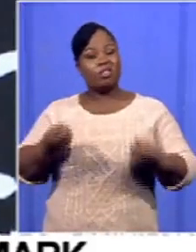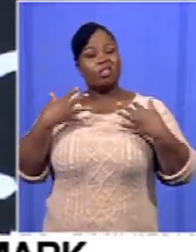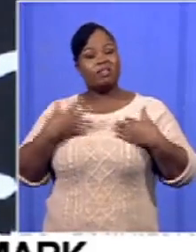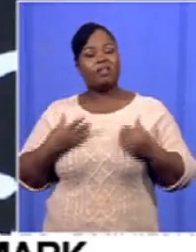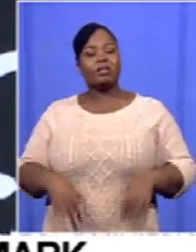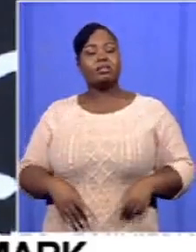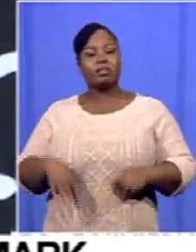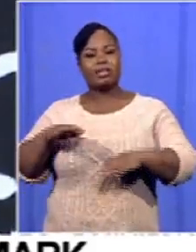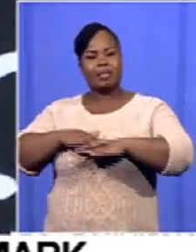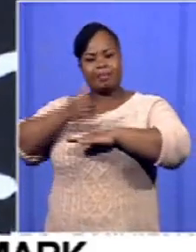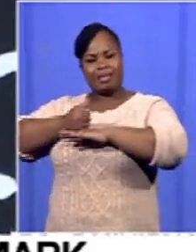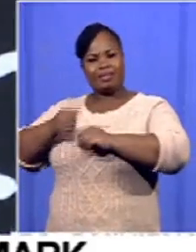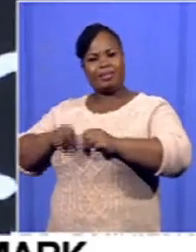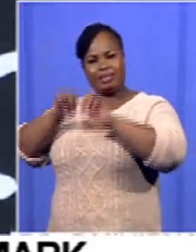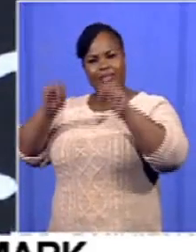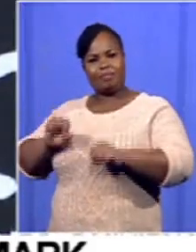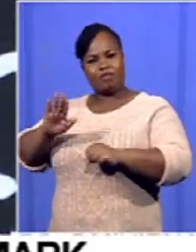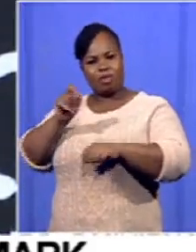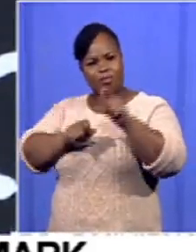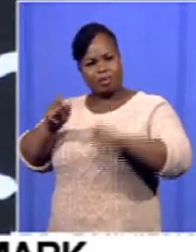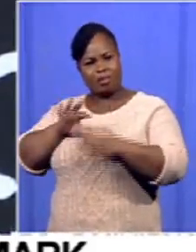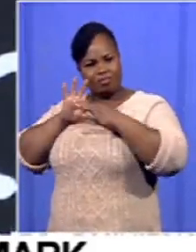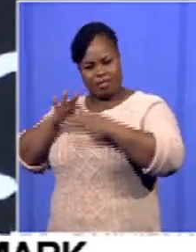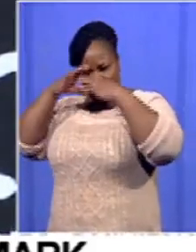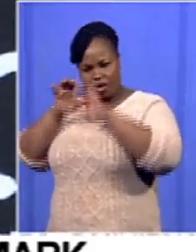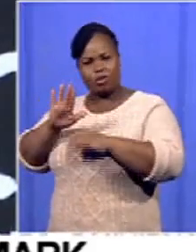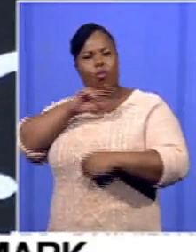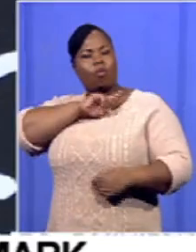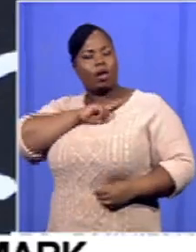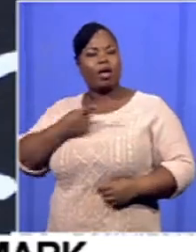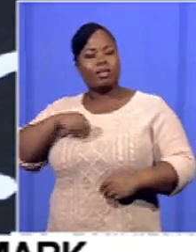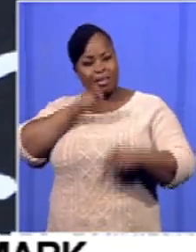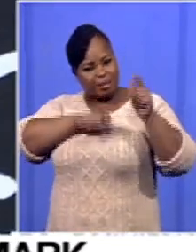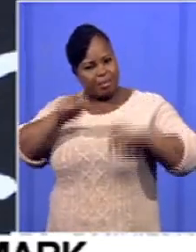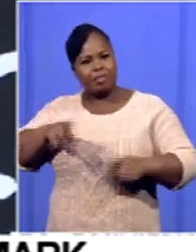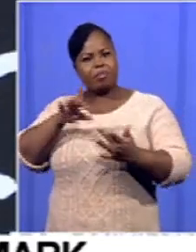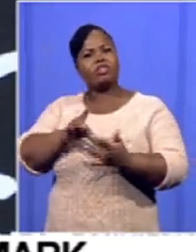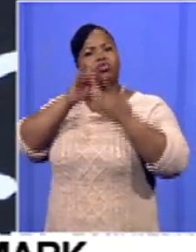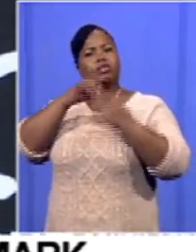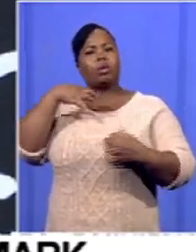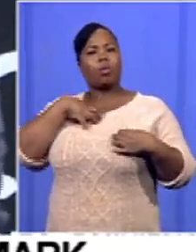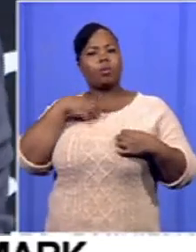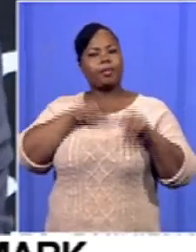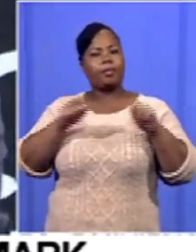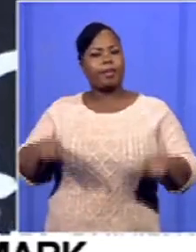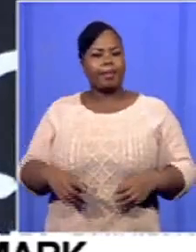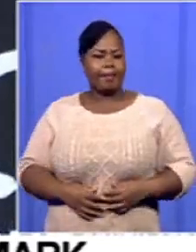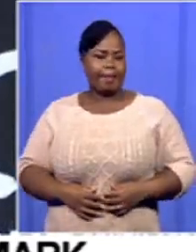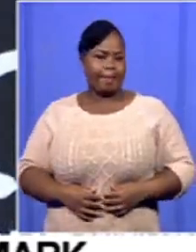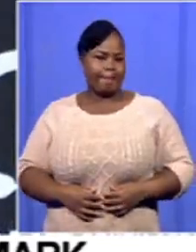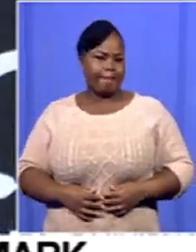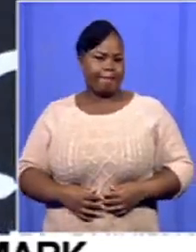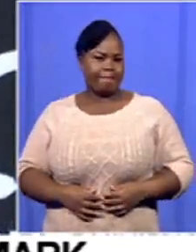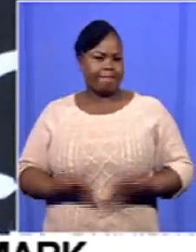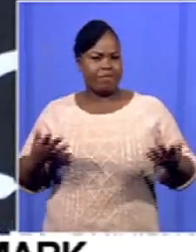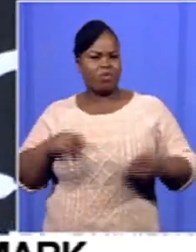constituency-based system, we will have a constituency-based system, because let the people nominate their candidates. Yes. That's